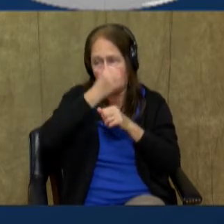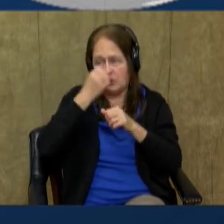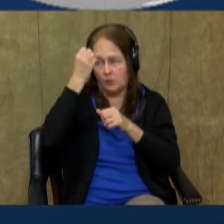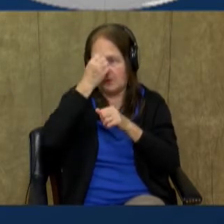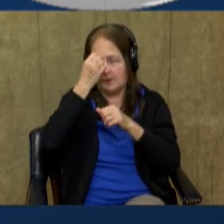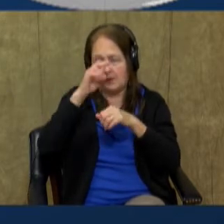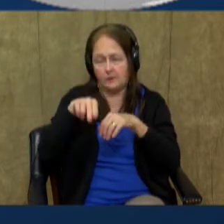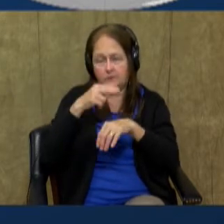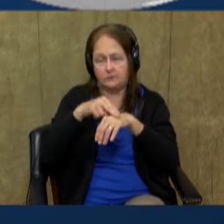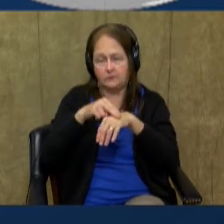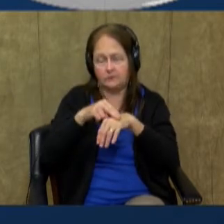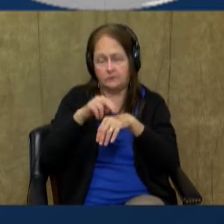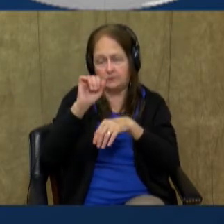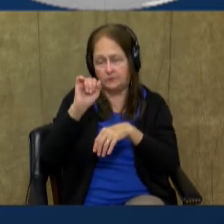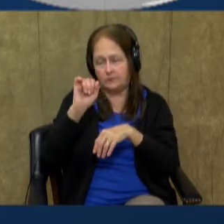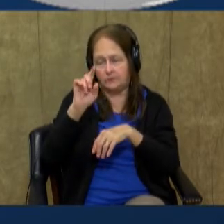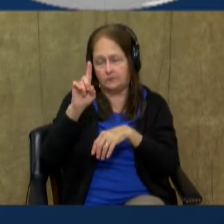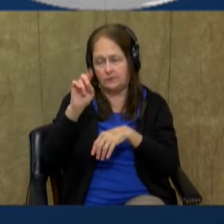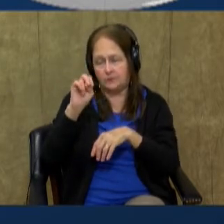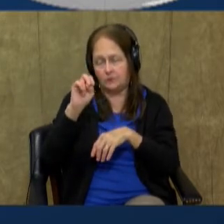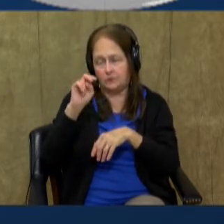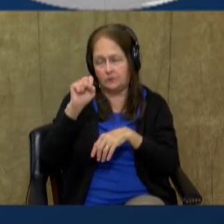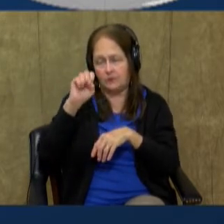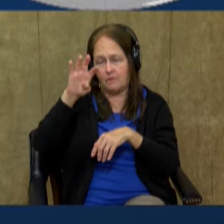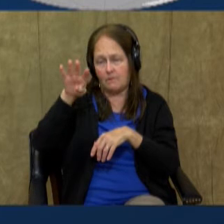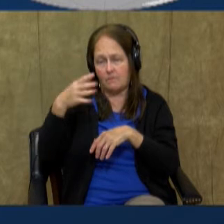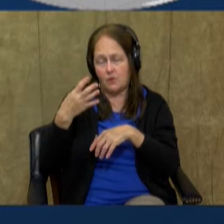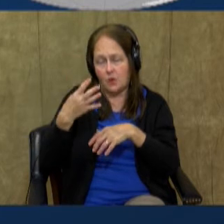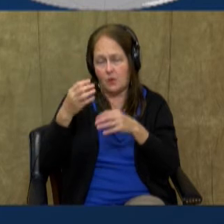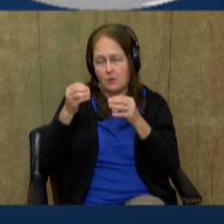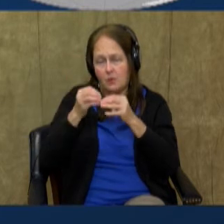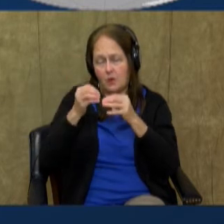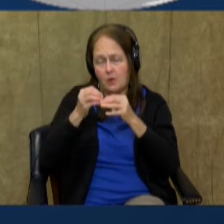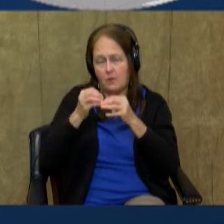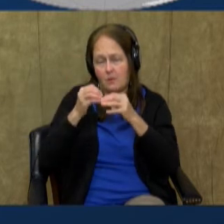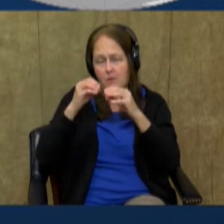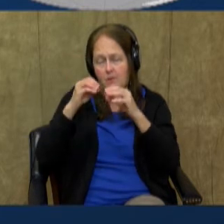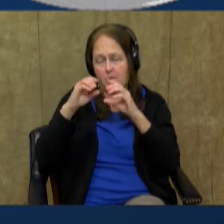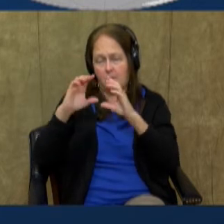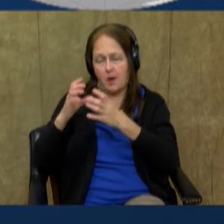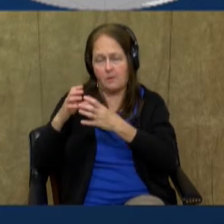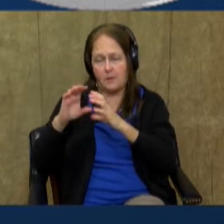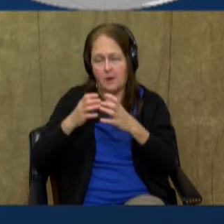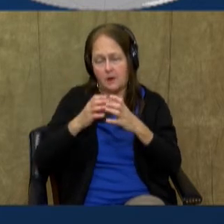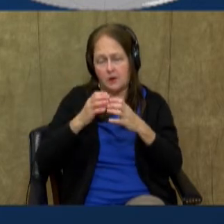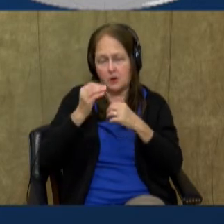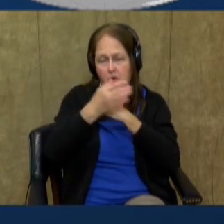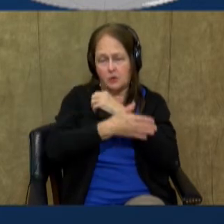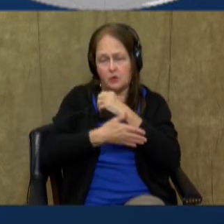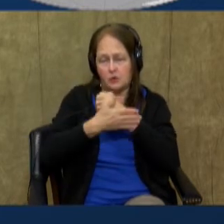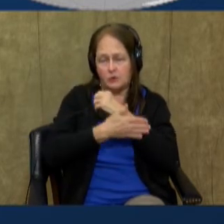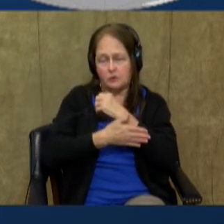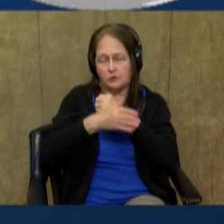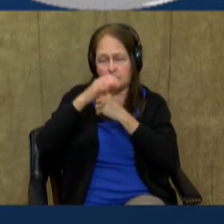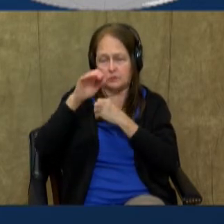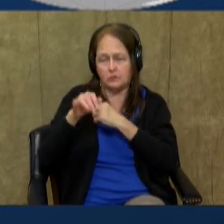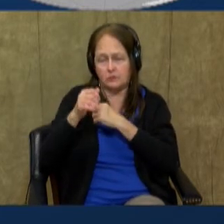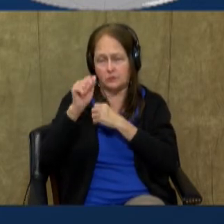nations. Indonesia is the 4th most populated country in the world. Most of its people live on the island of